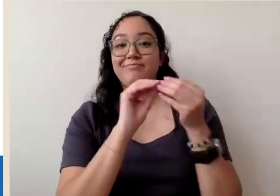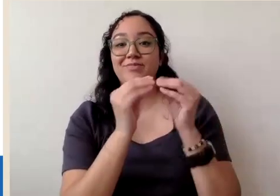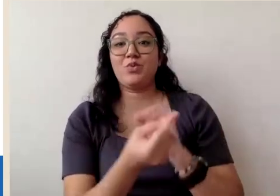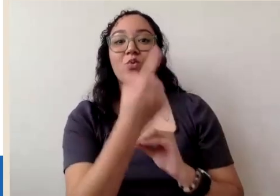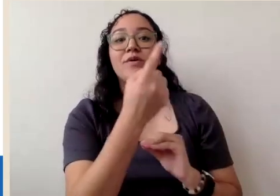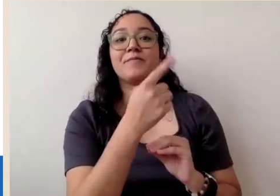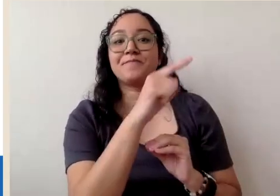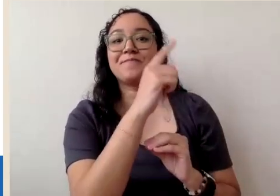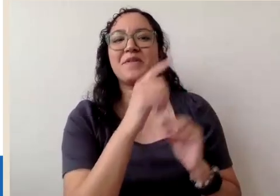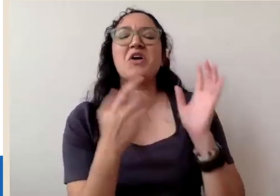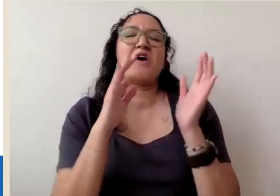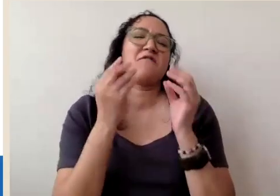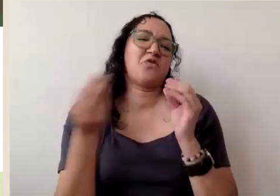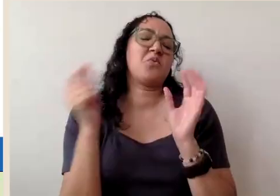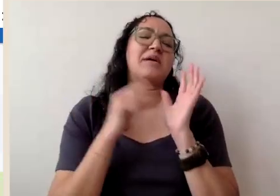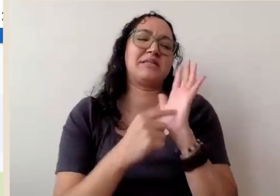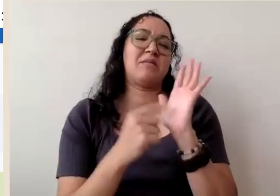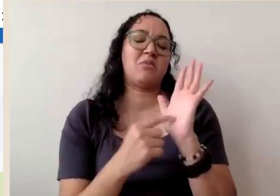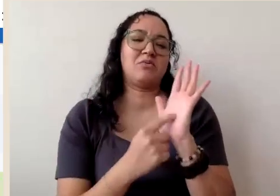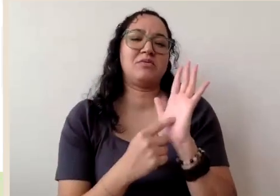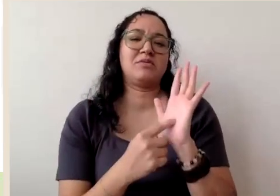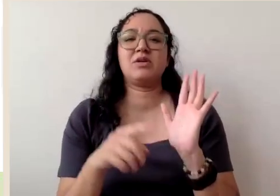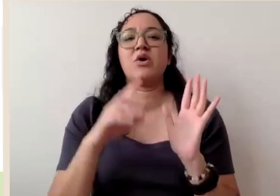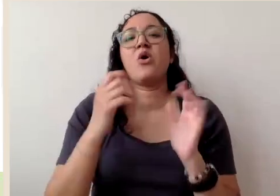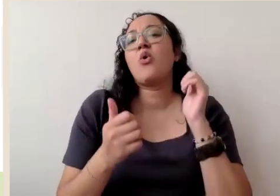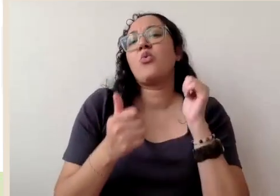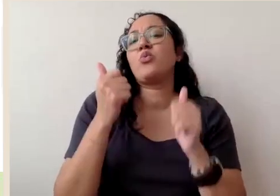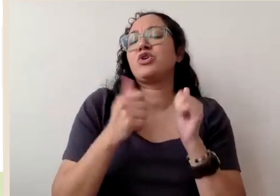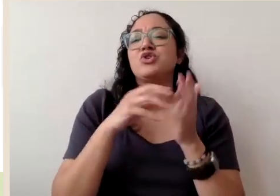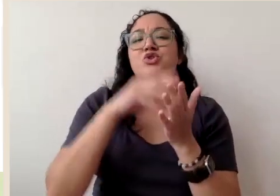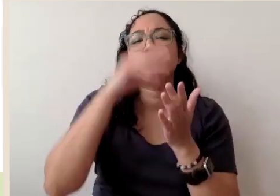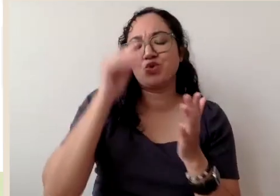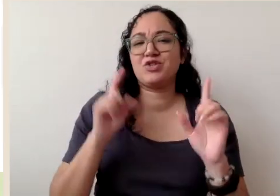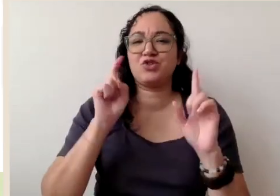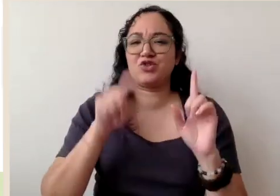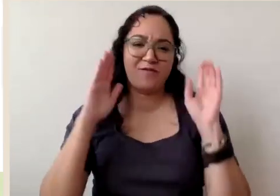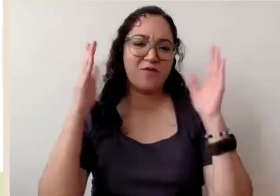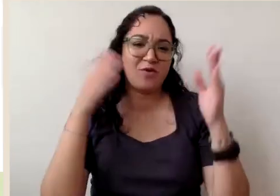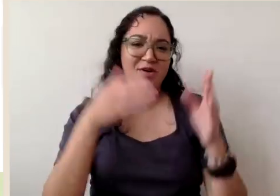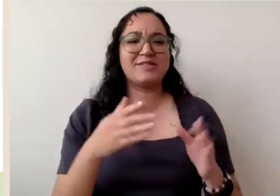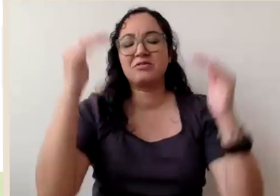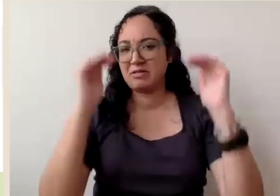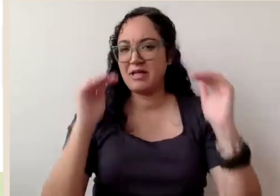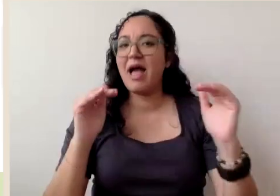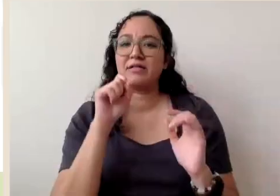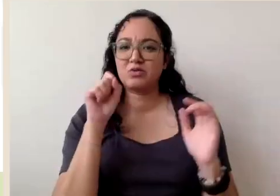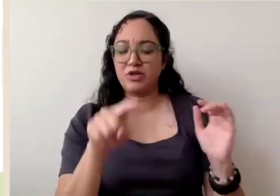These are just a couple examples here about what students should you target here. I'm going to go to our next